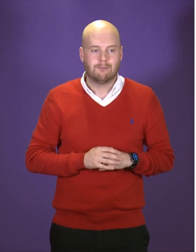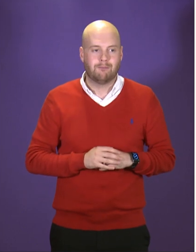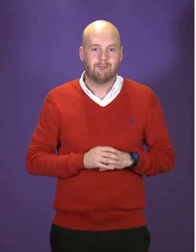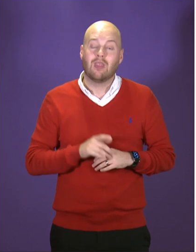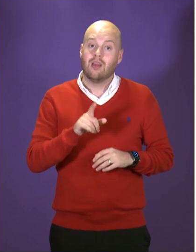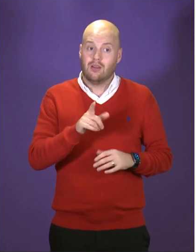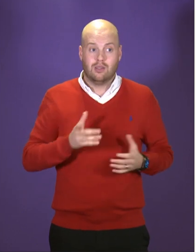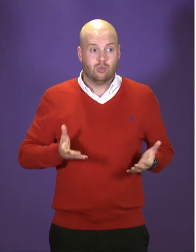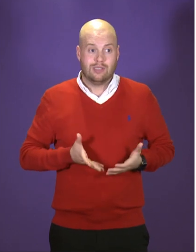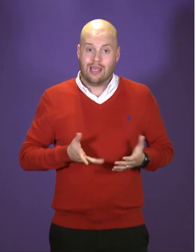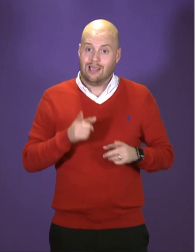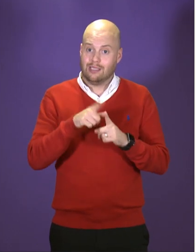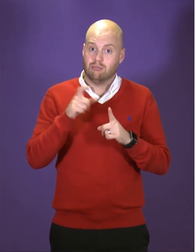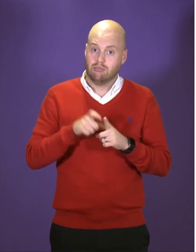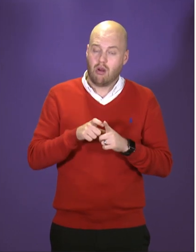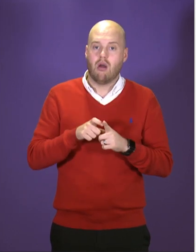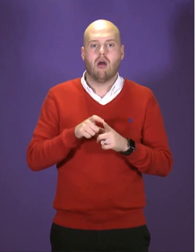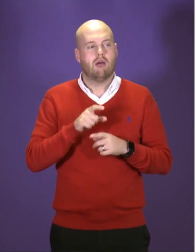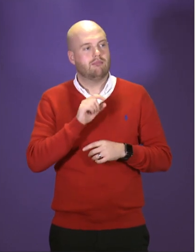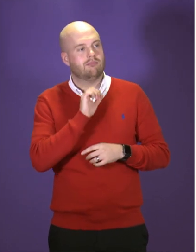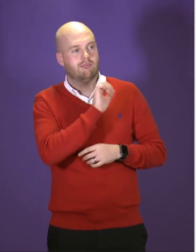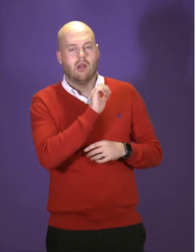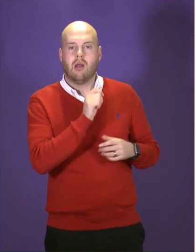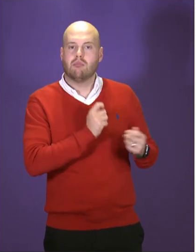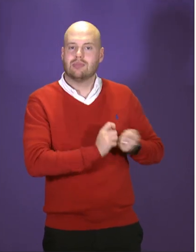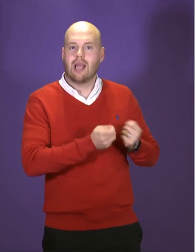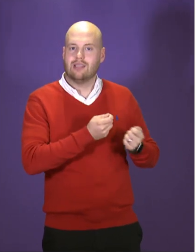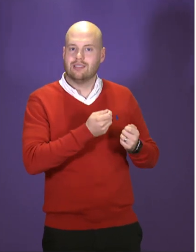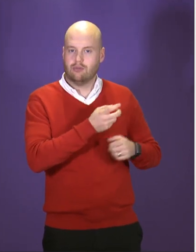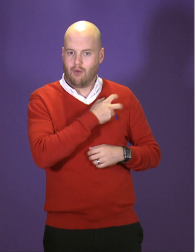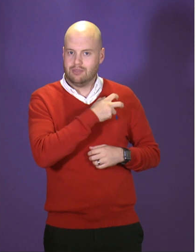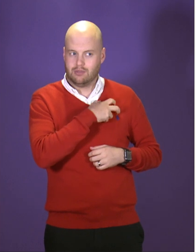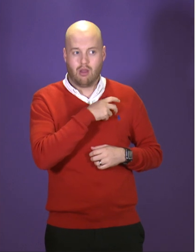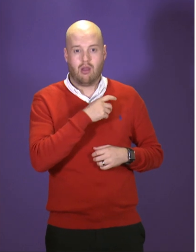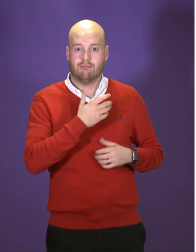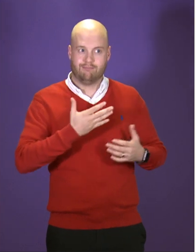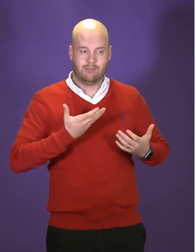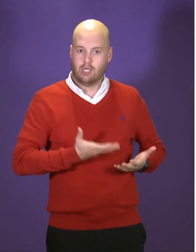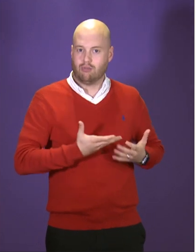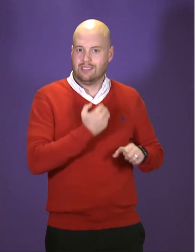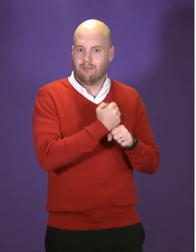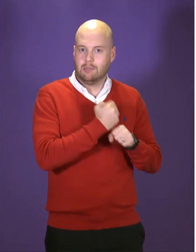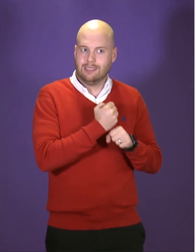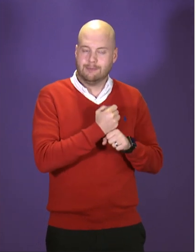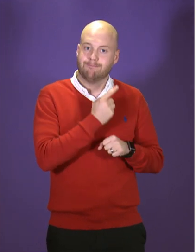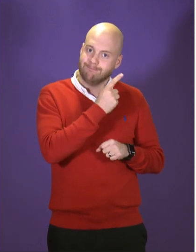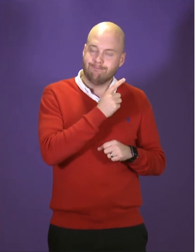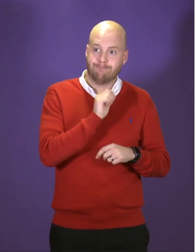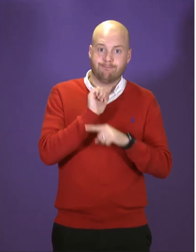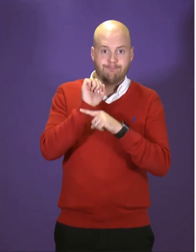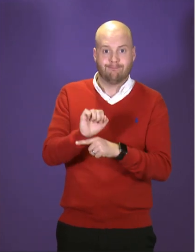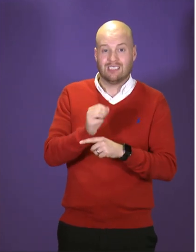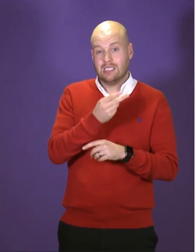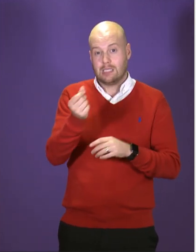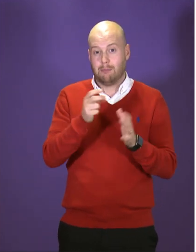because of your policies, presiding officer of the present government, I suspect, you don't allow visas to many communities, many people who would